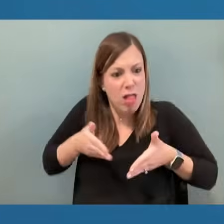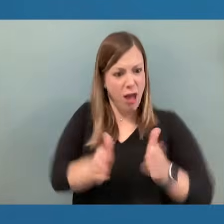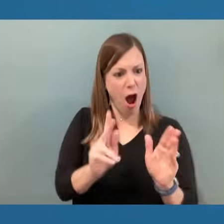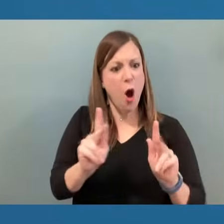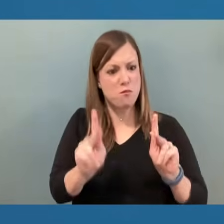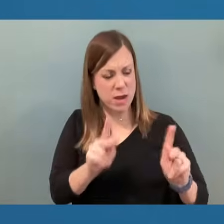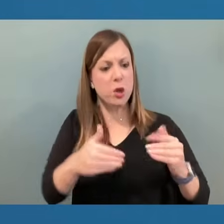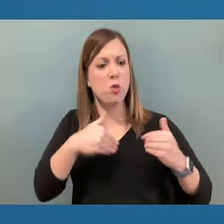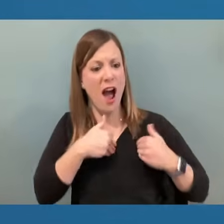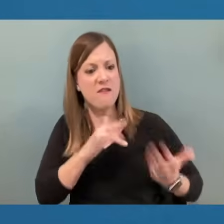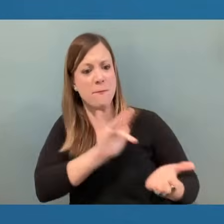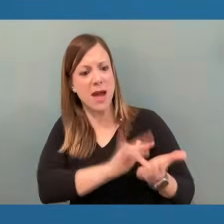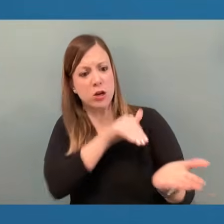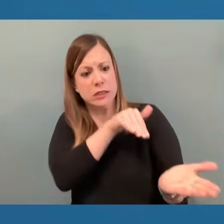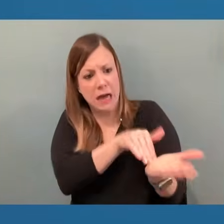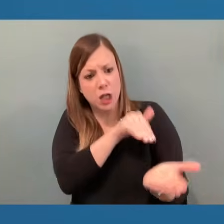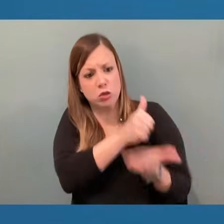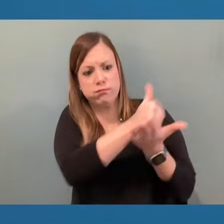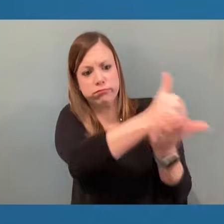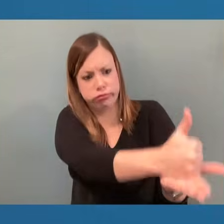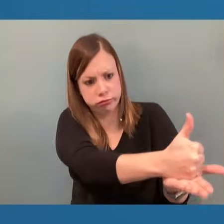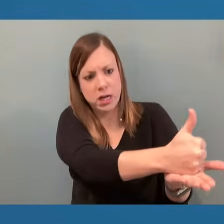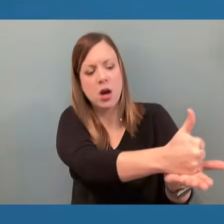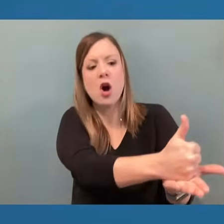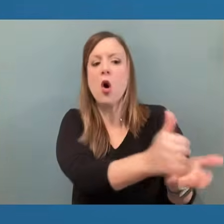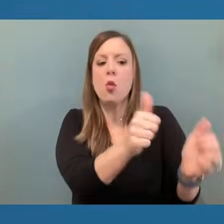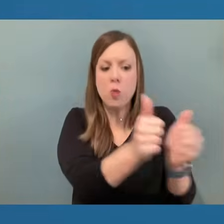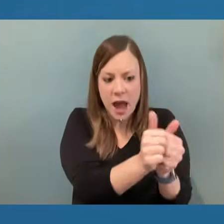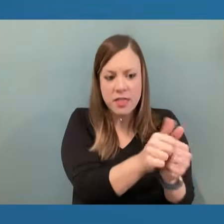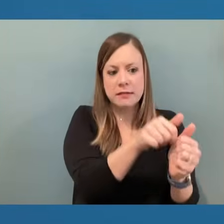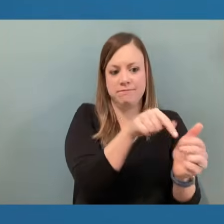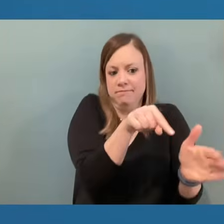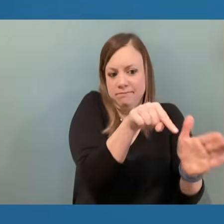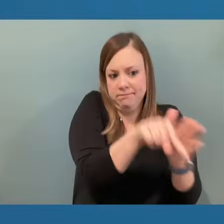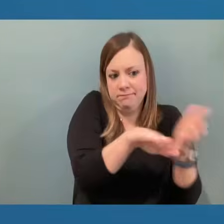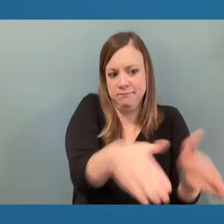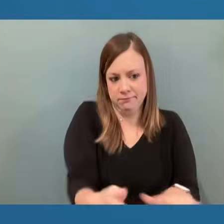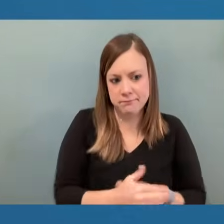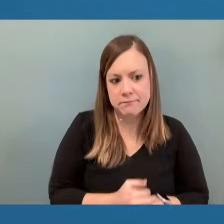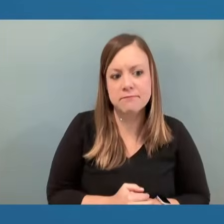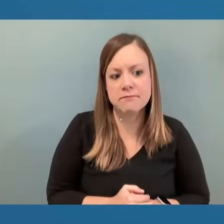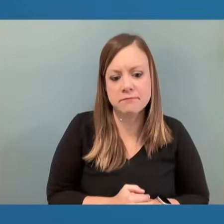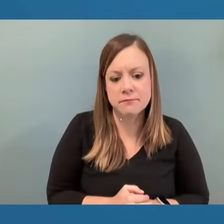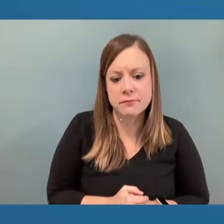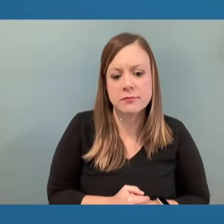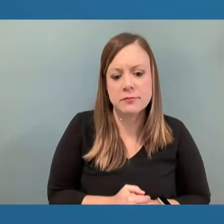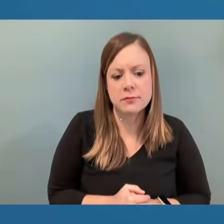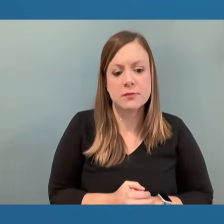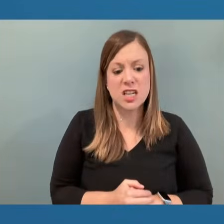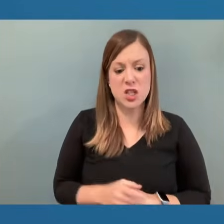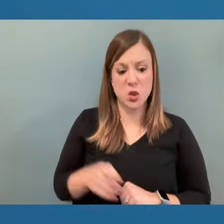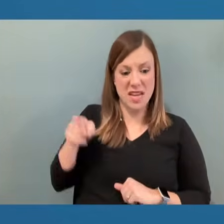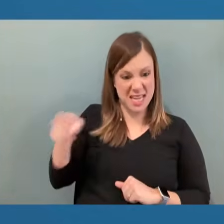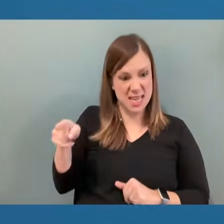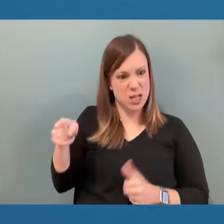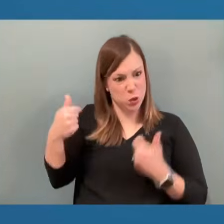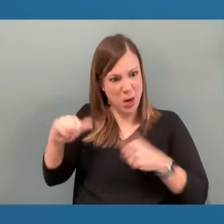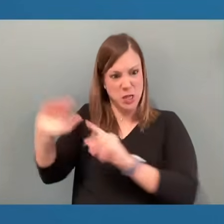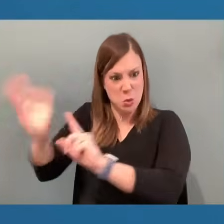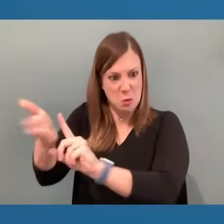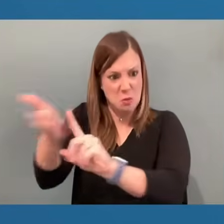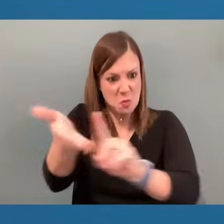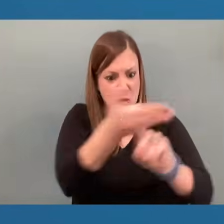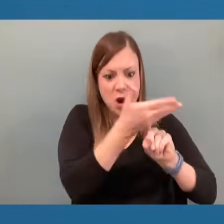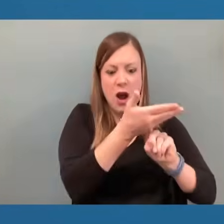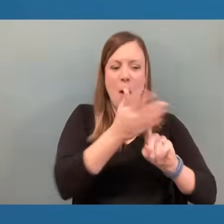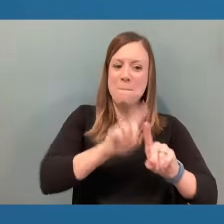you for moving in this direction to permit all New Yorkers to not have to do what we did. It was a long journey